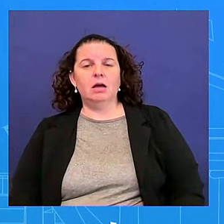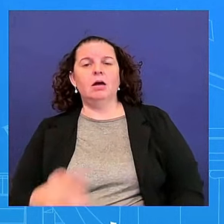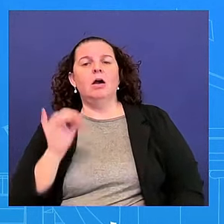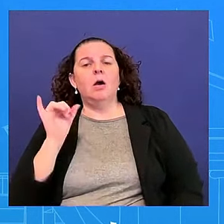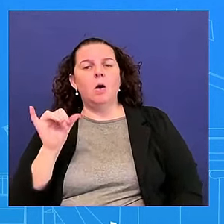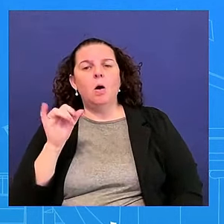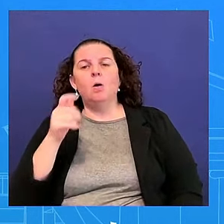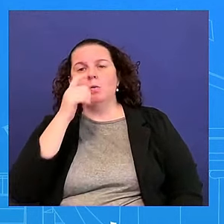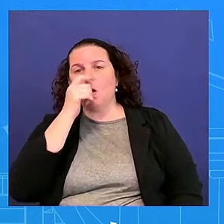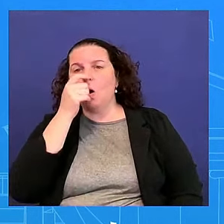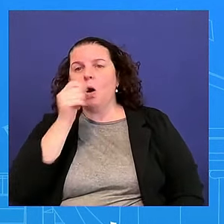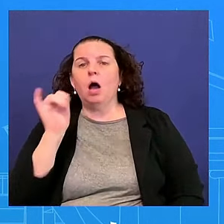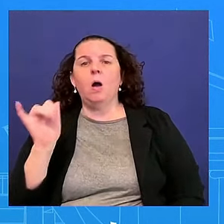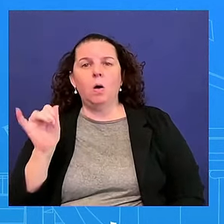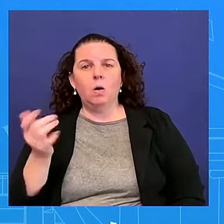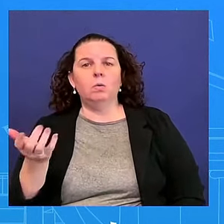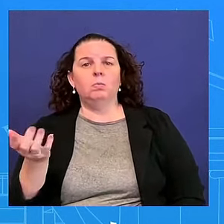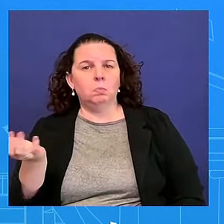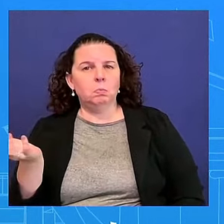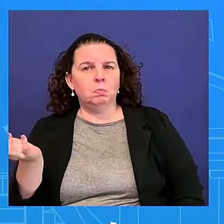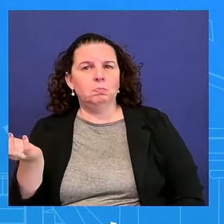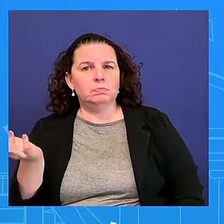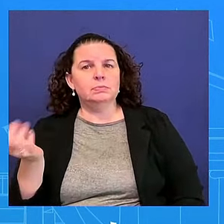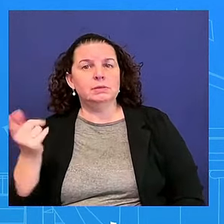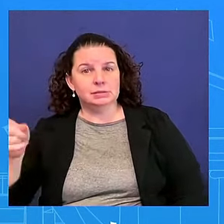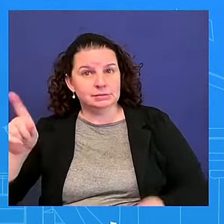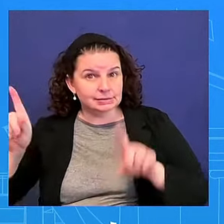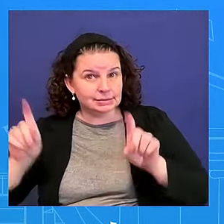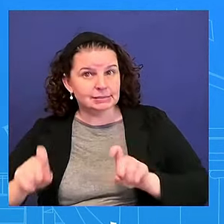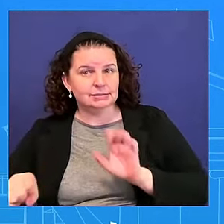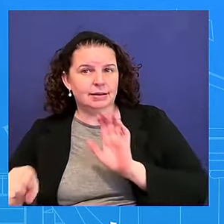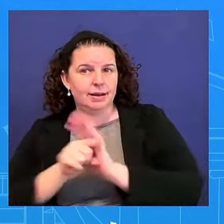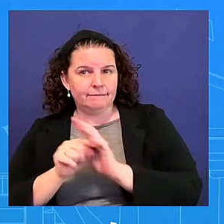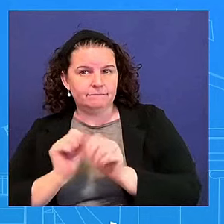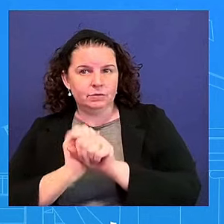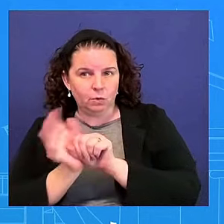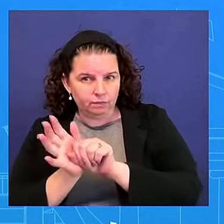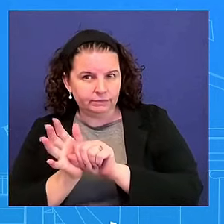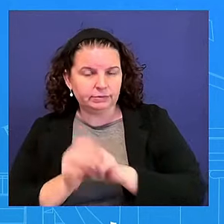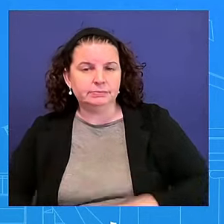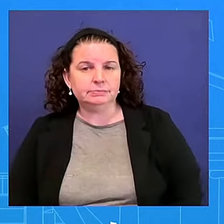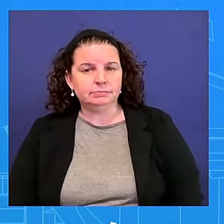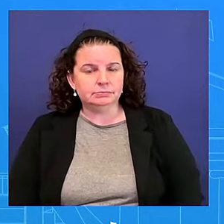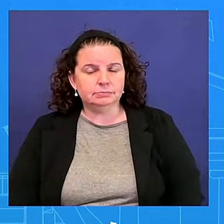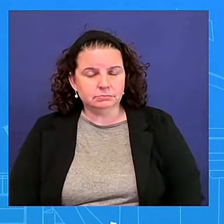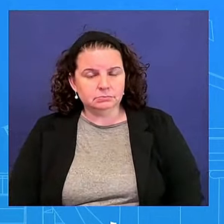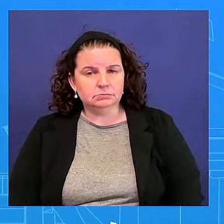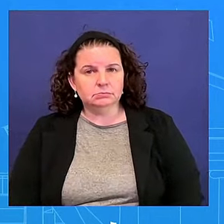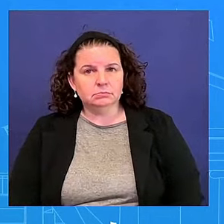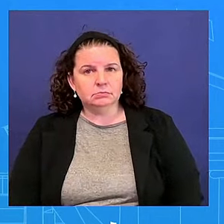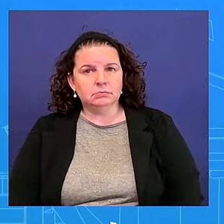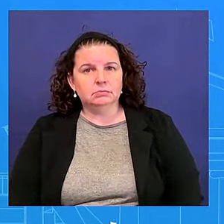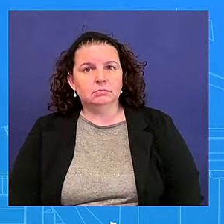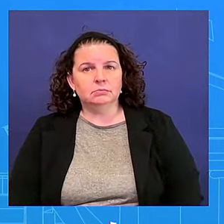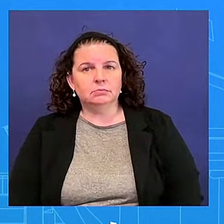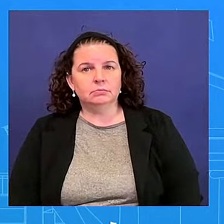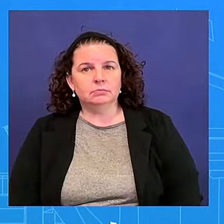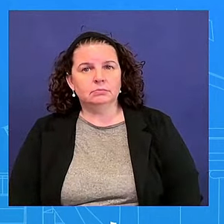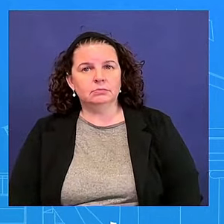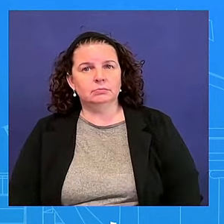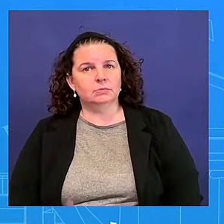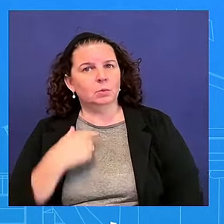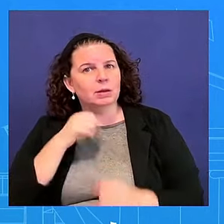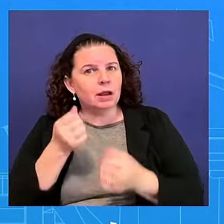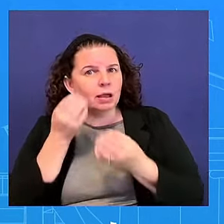and that he was also tested negative for COVID. So we were able to share that in real time. So just also want to share that. Look, he pushed